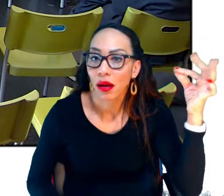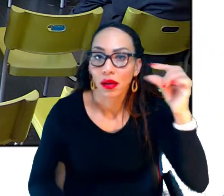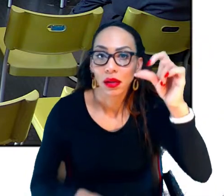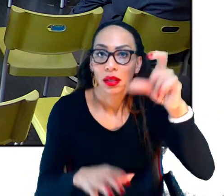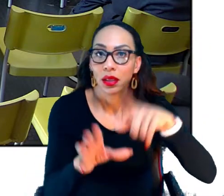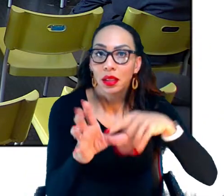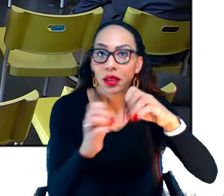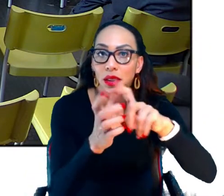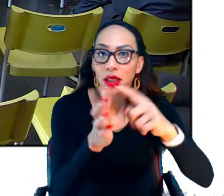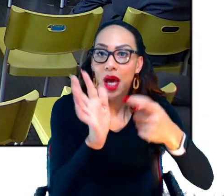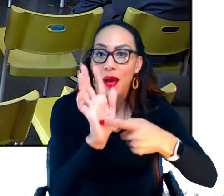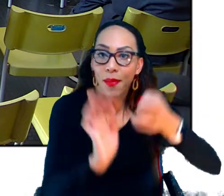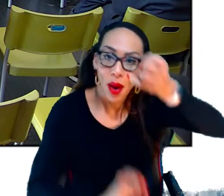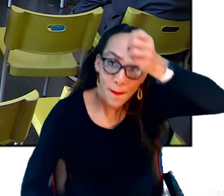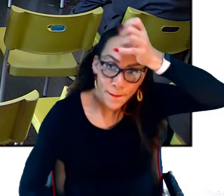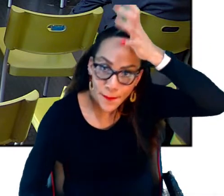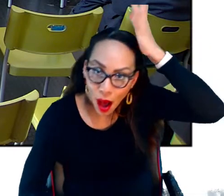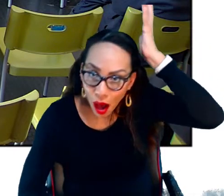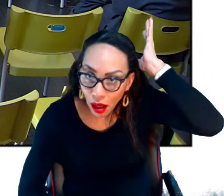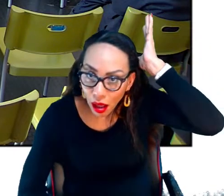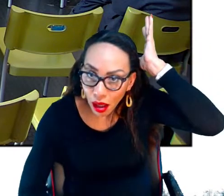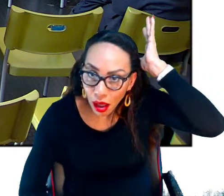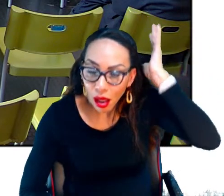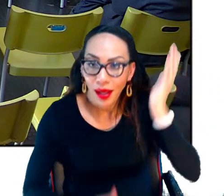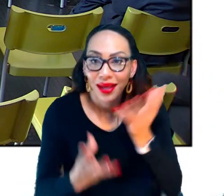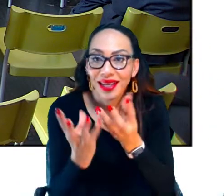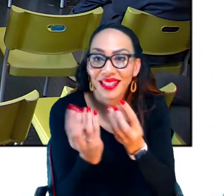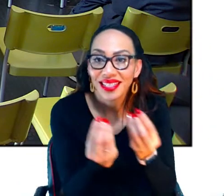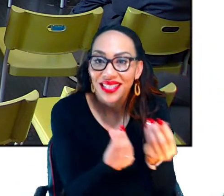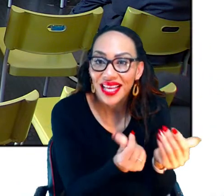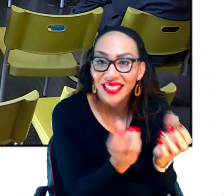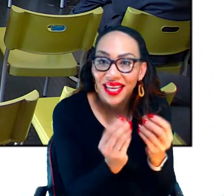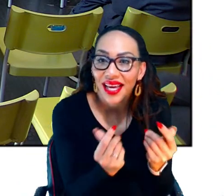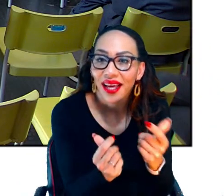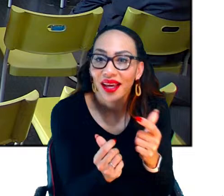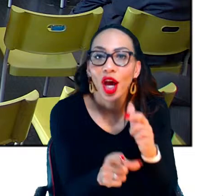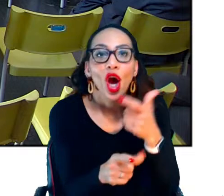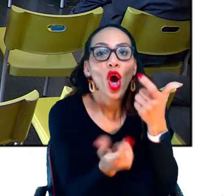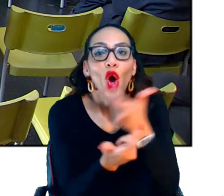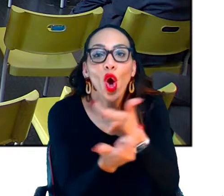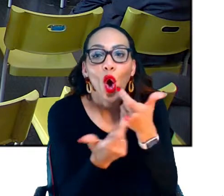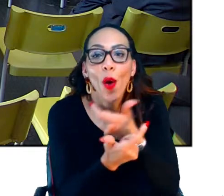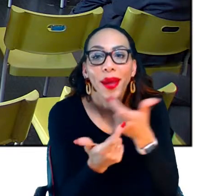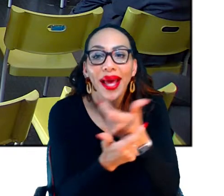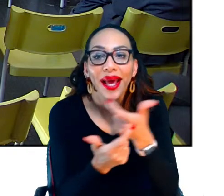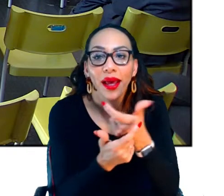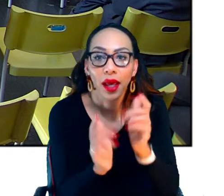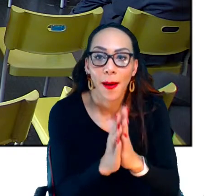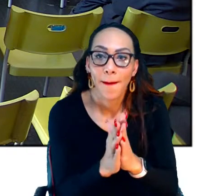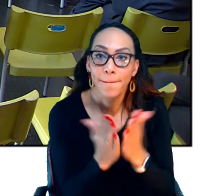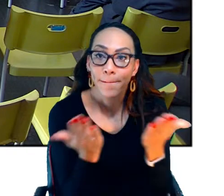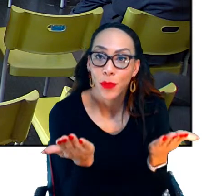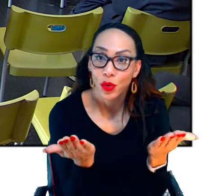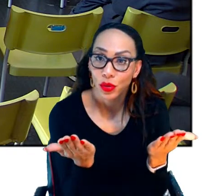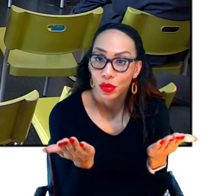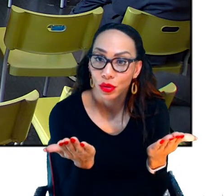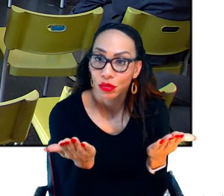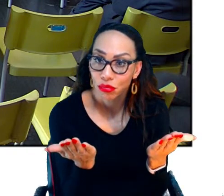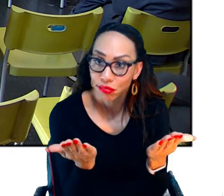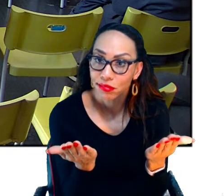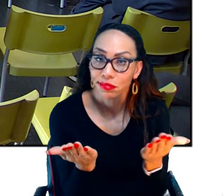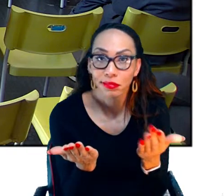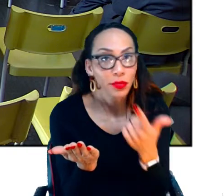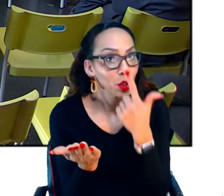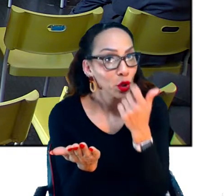comic books. So I was kind of wondering if you ever think of, you know, exploring it with animation or